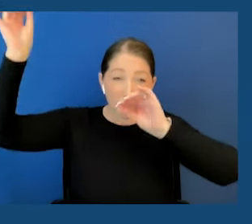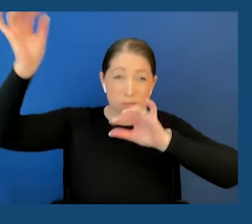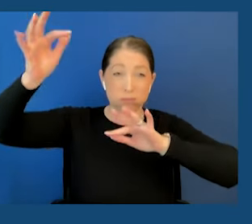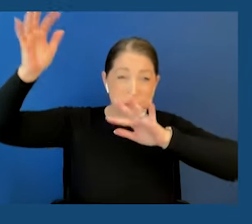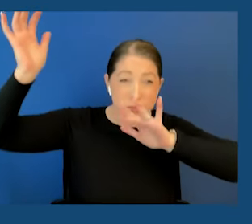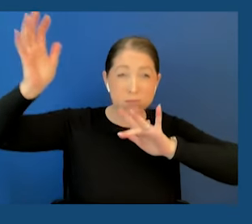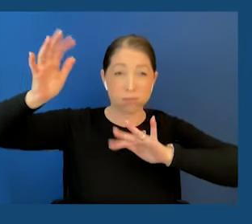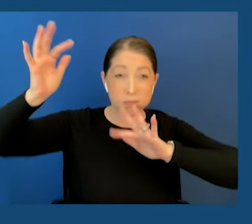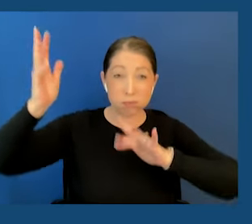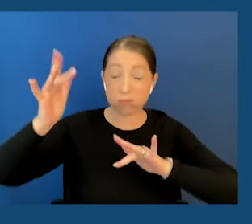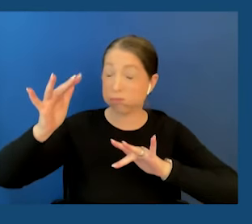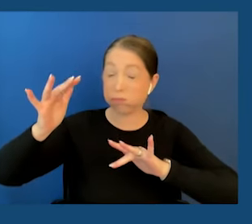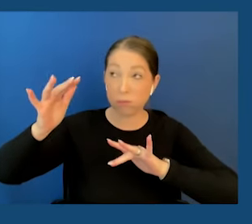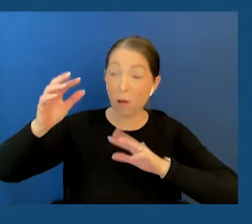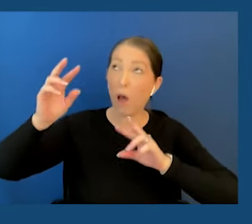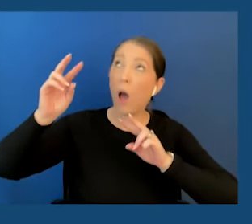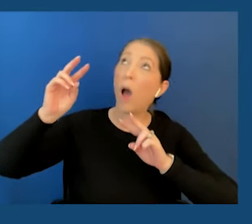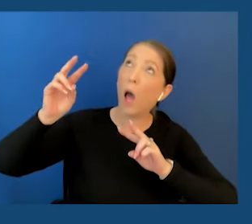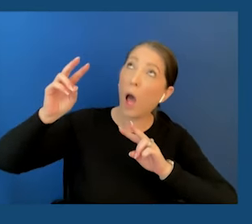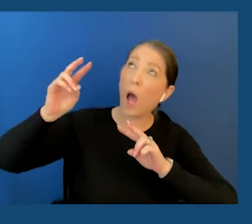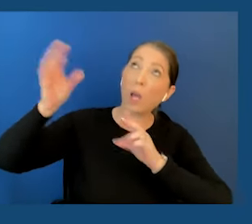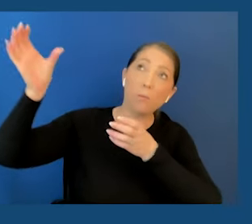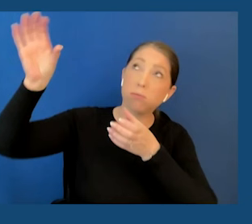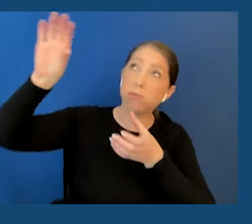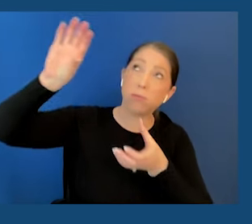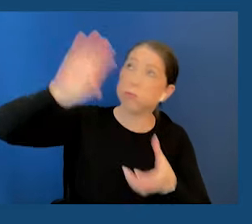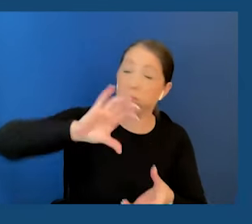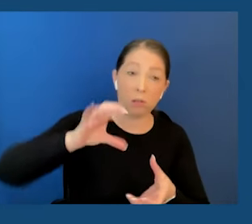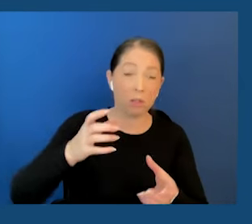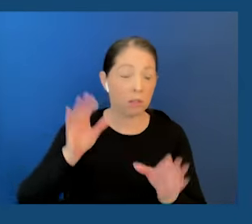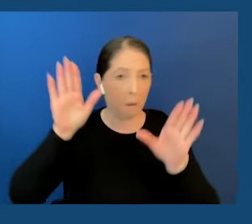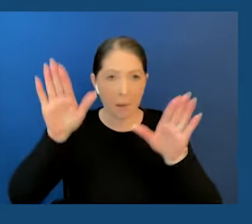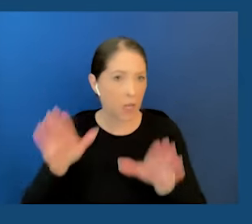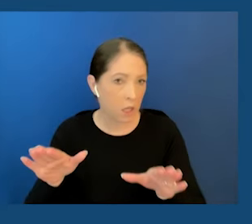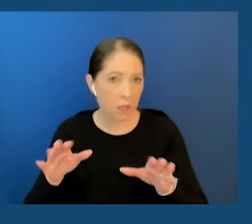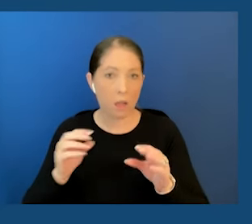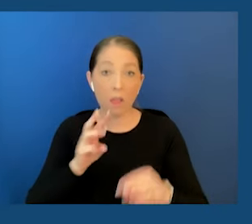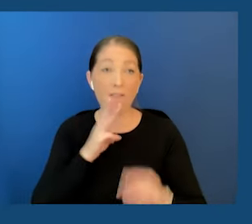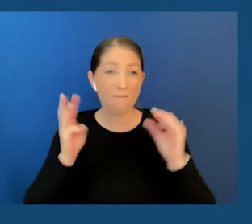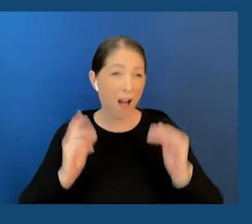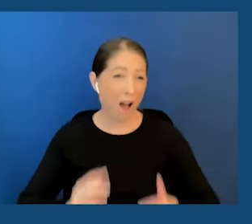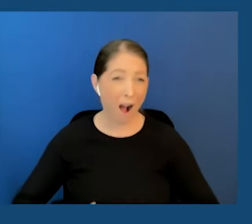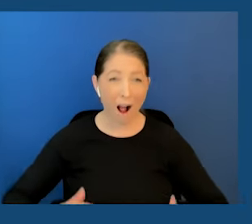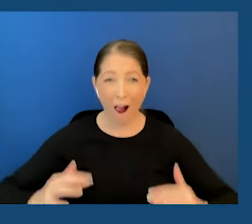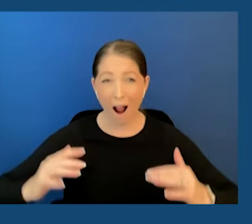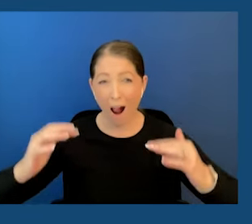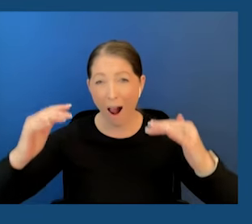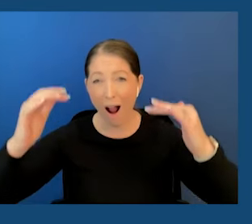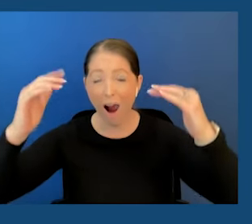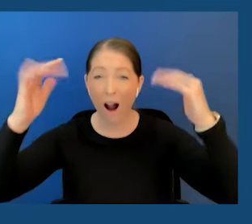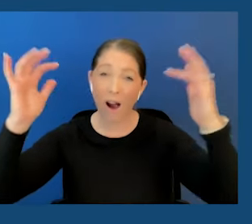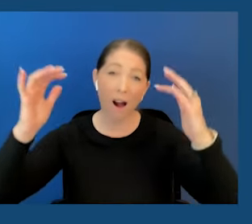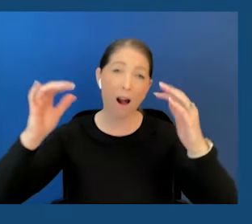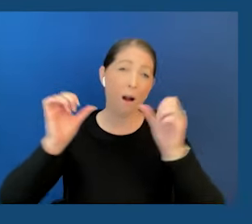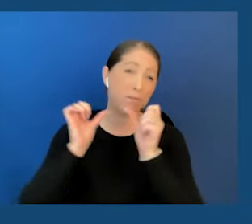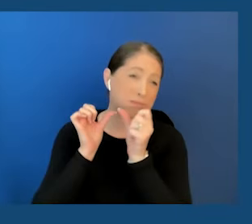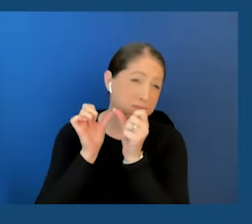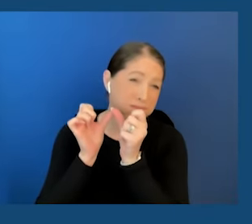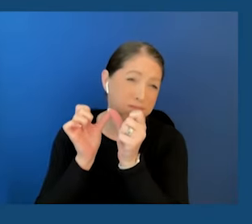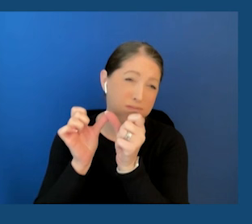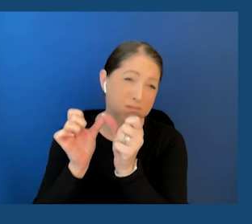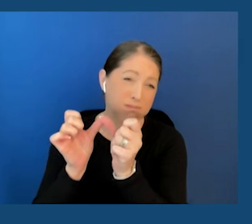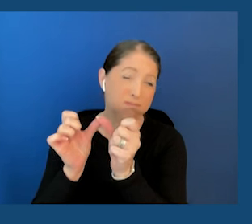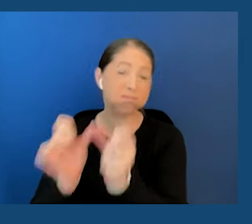is amazing. The flooding for weeks and weeks and weeks on end, it's just unrelenting what we're dealing